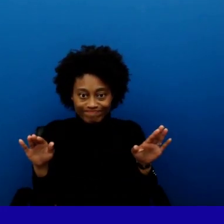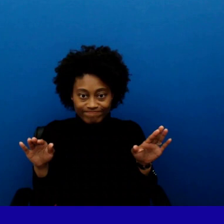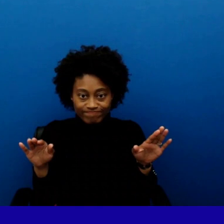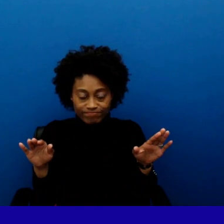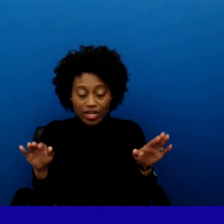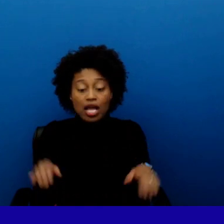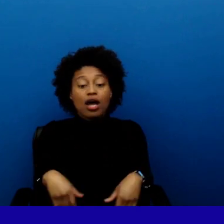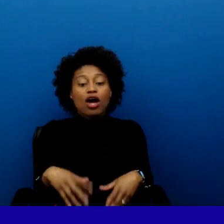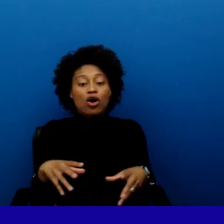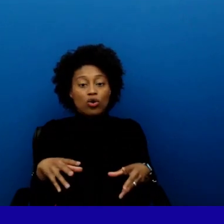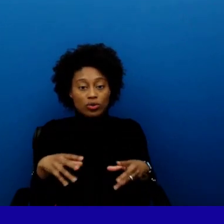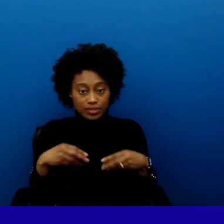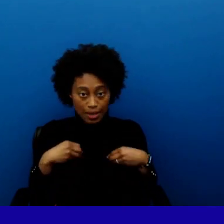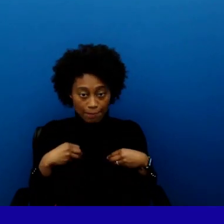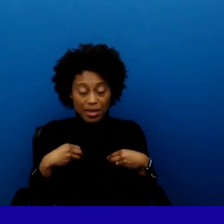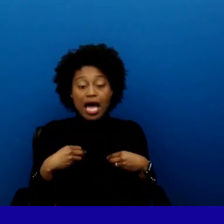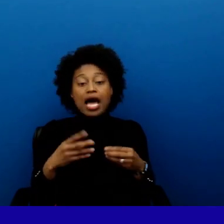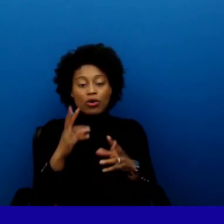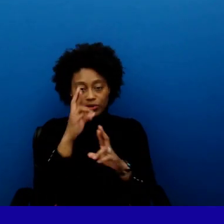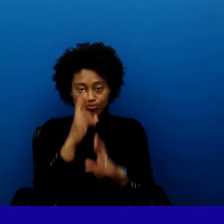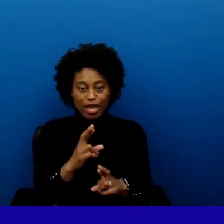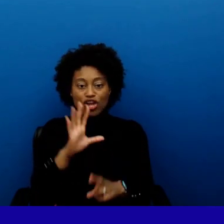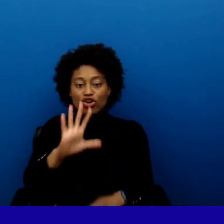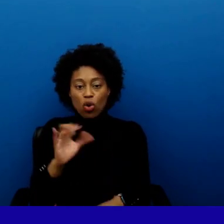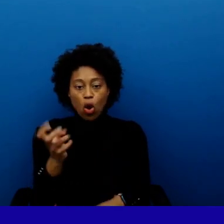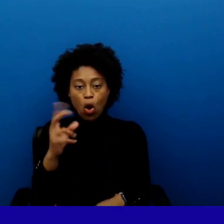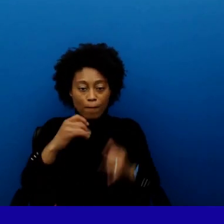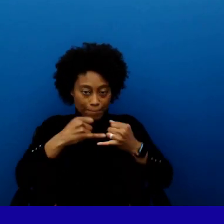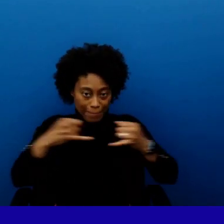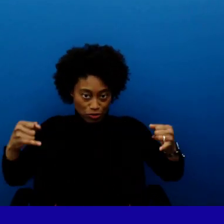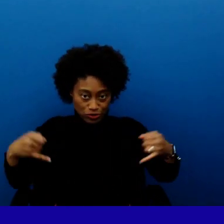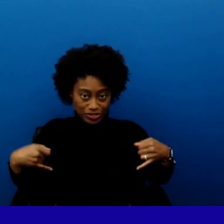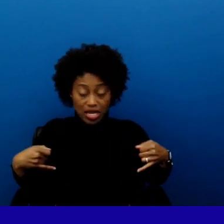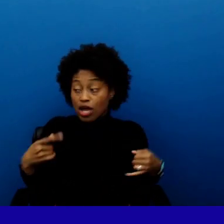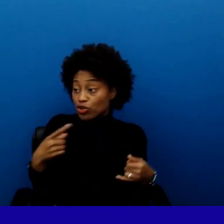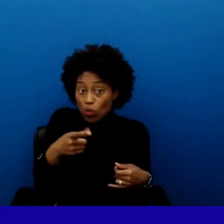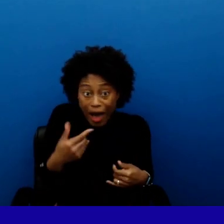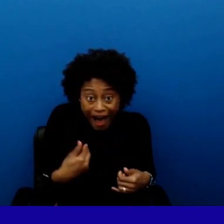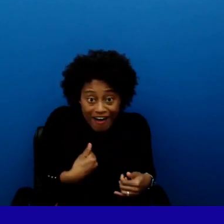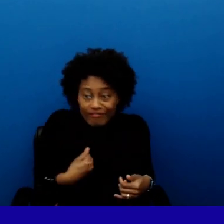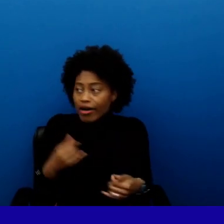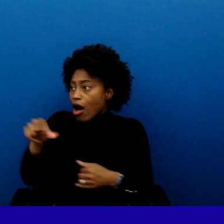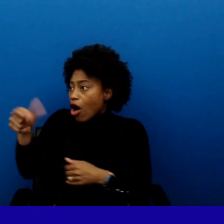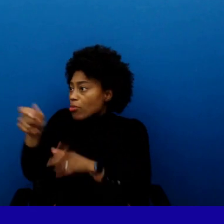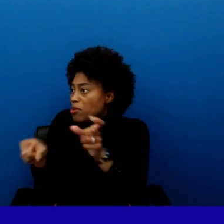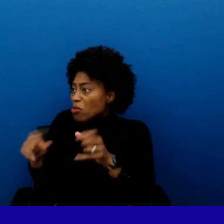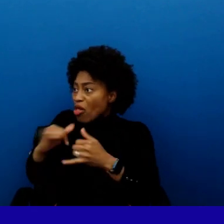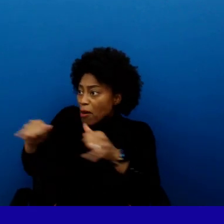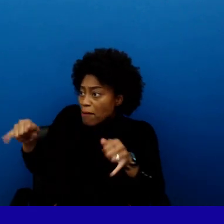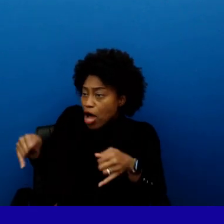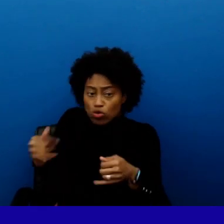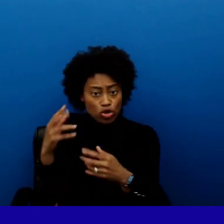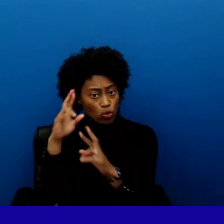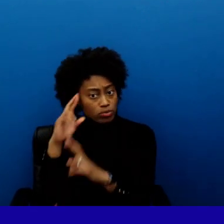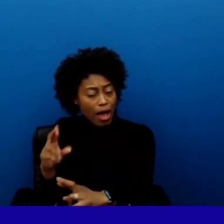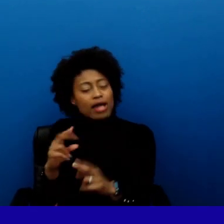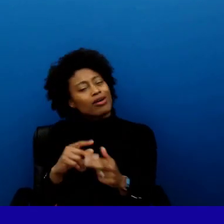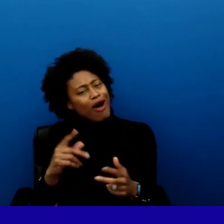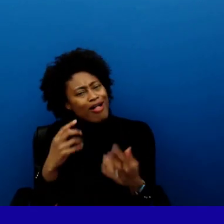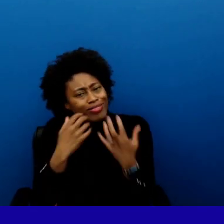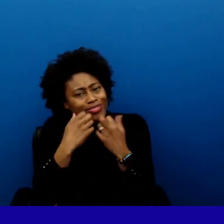Um, Respect your boundaries. We all have them, and you respect other people's boundaries. So love yourself like you would love other